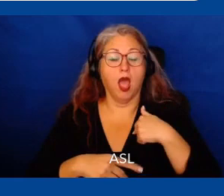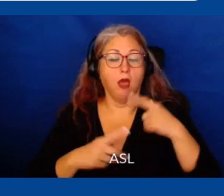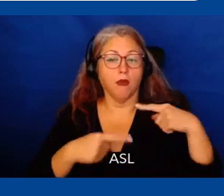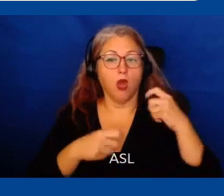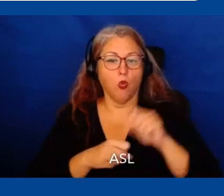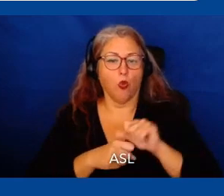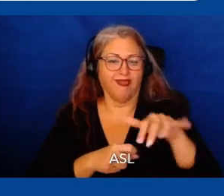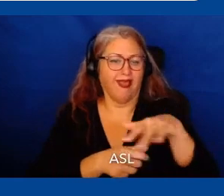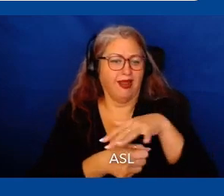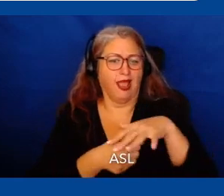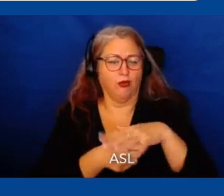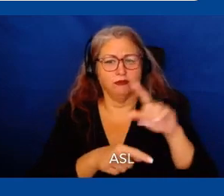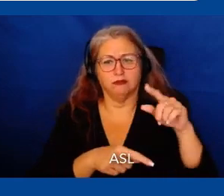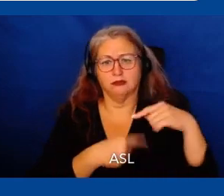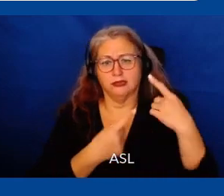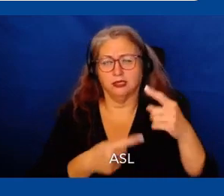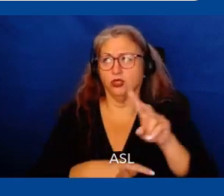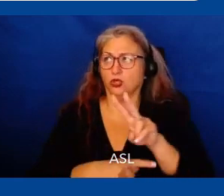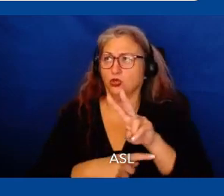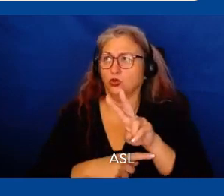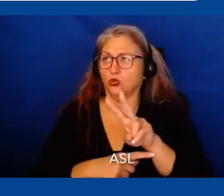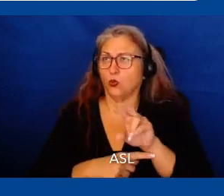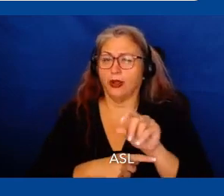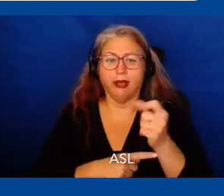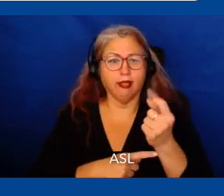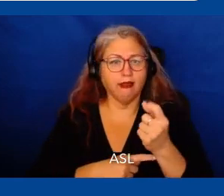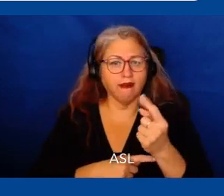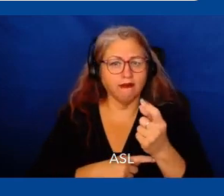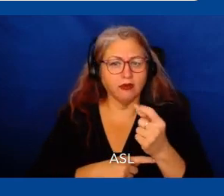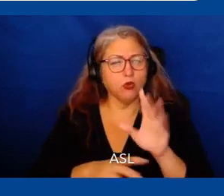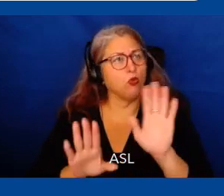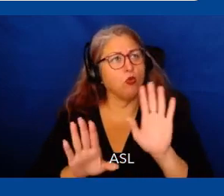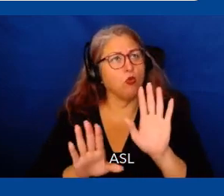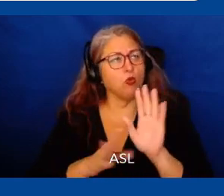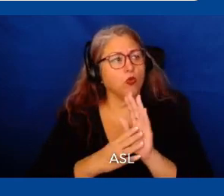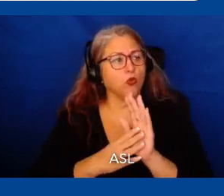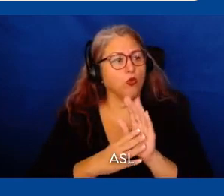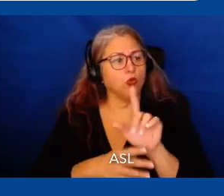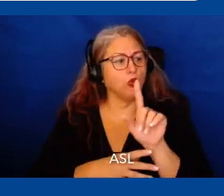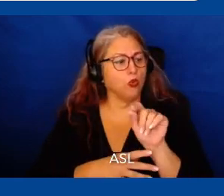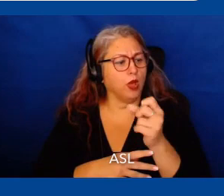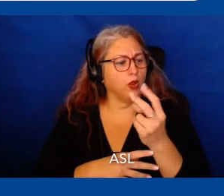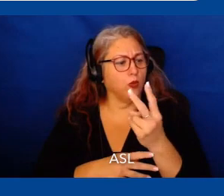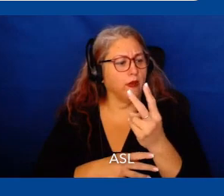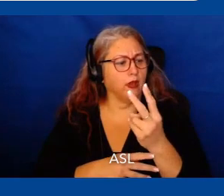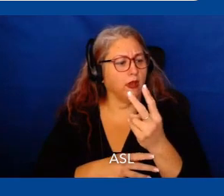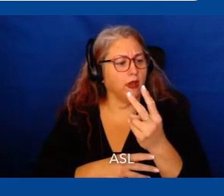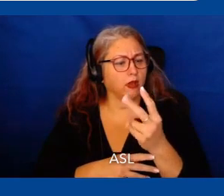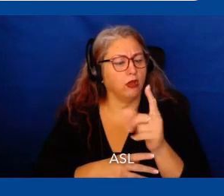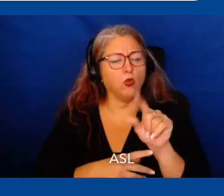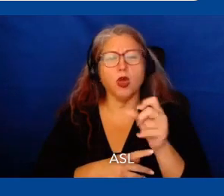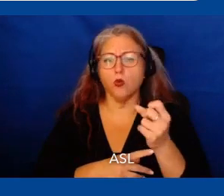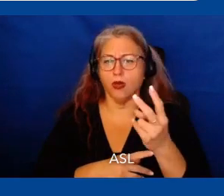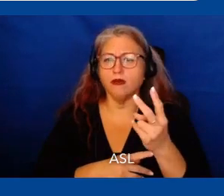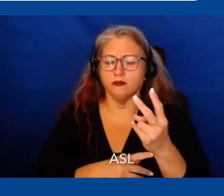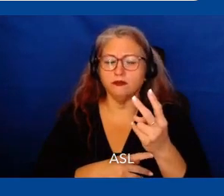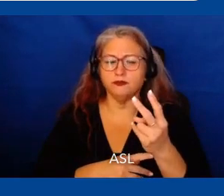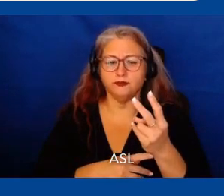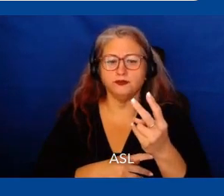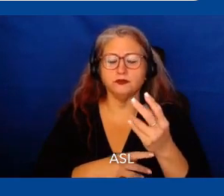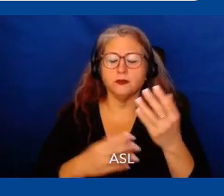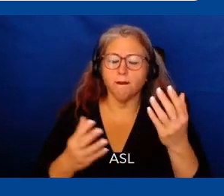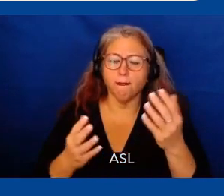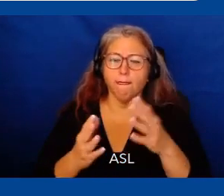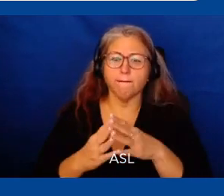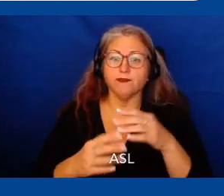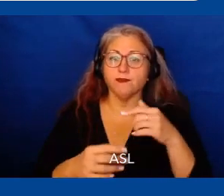the area since 2011. No, 2012. So 2012. So